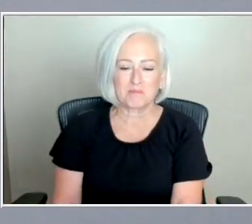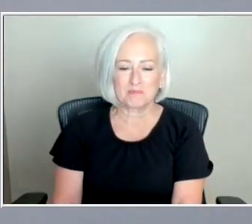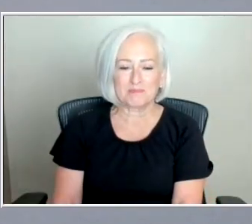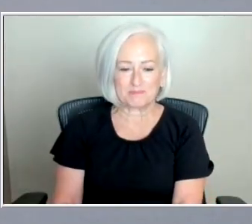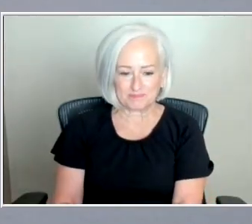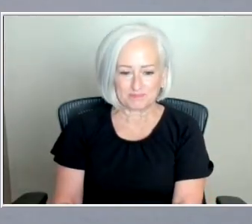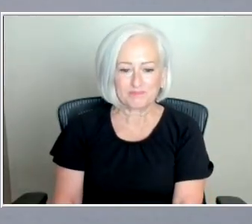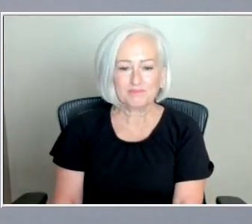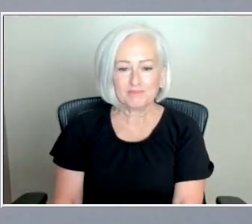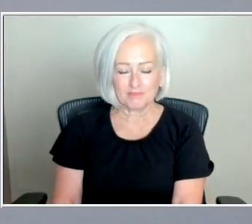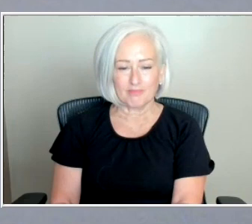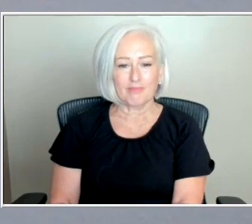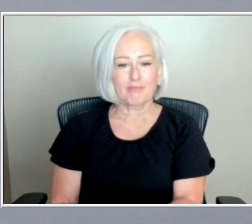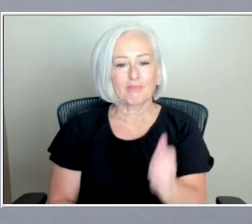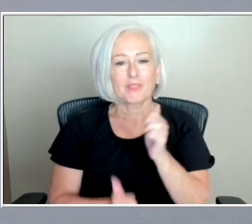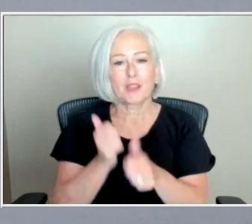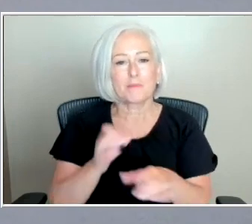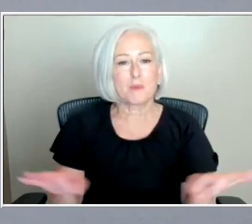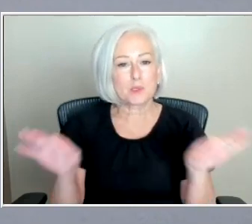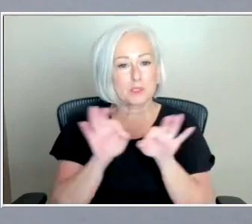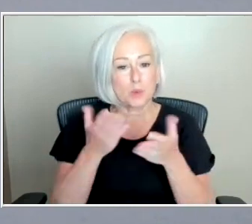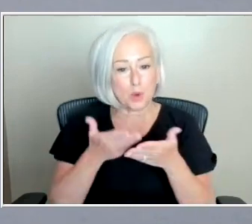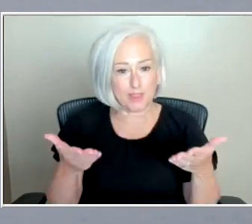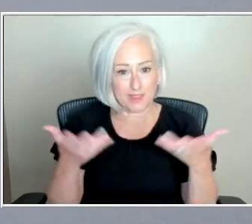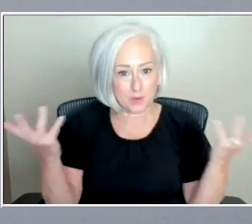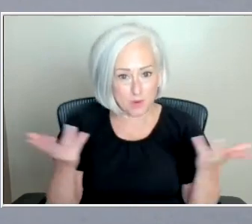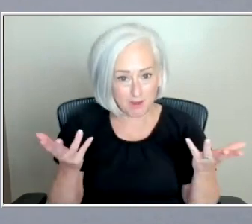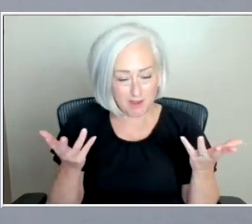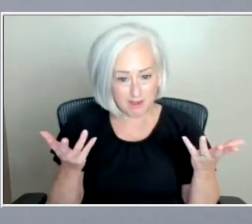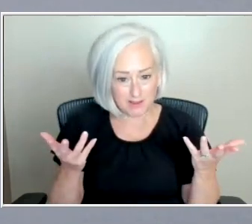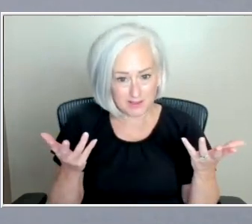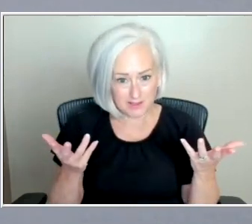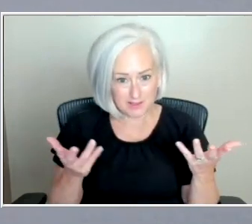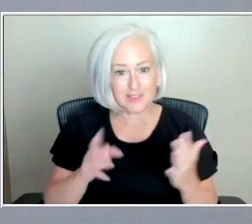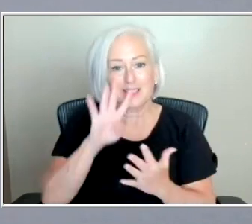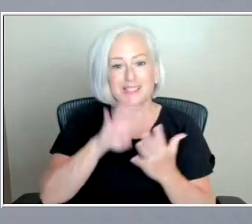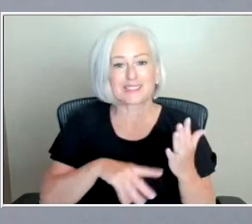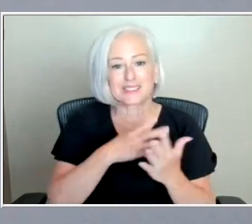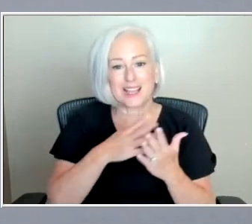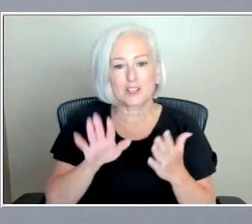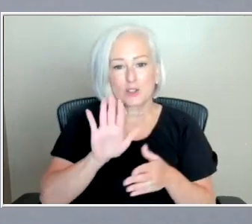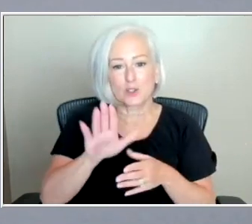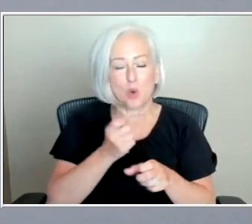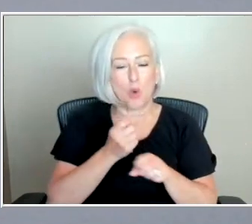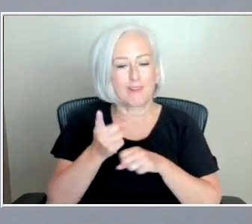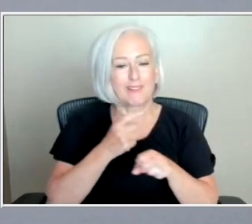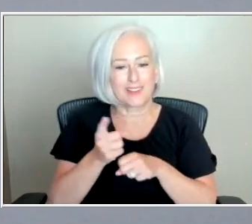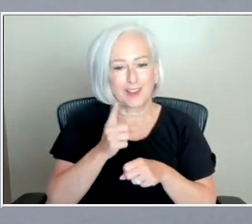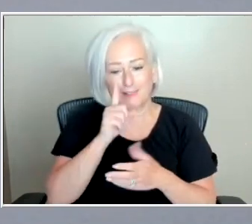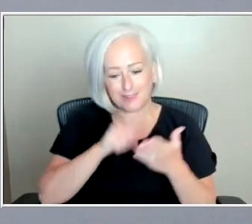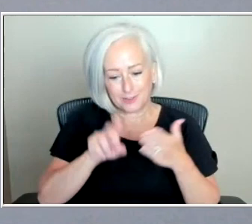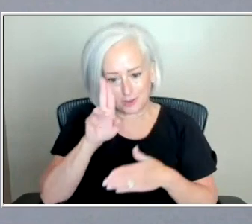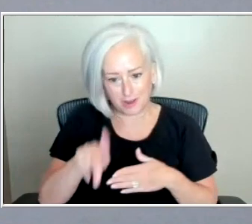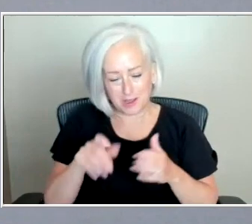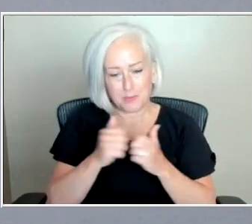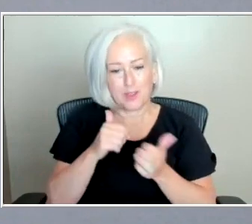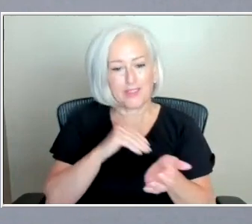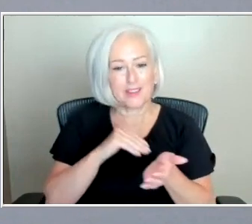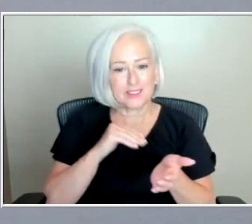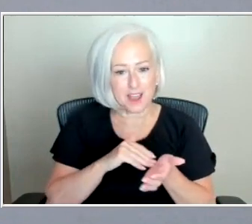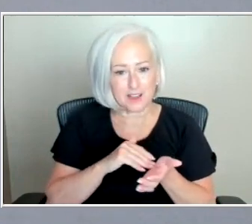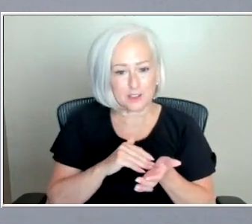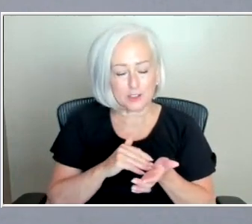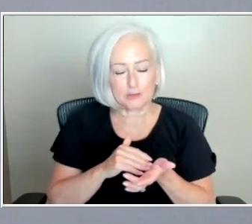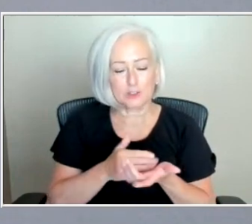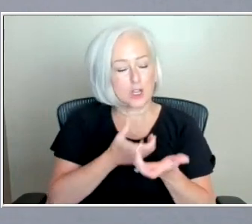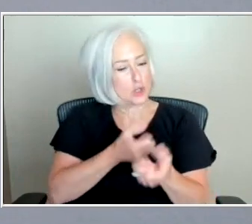I think the most important thing is to schedule your yearly checkups, but also just trust your body.